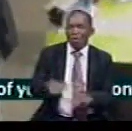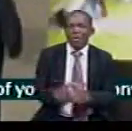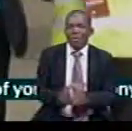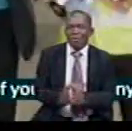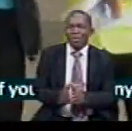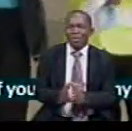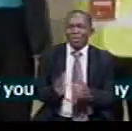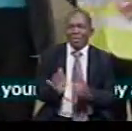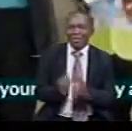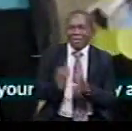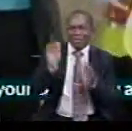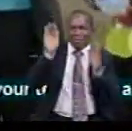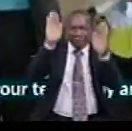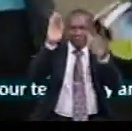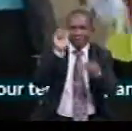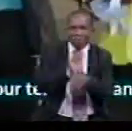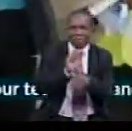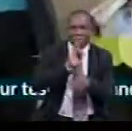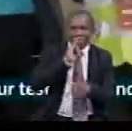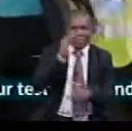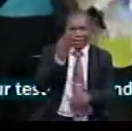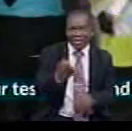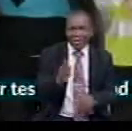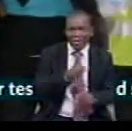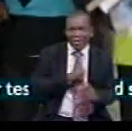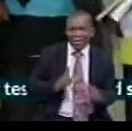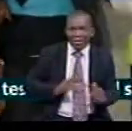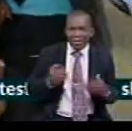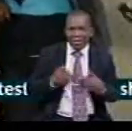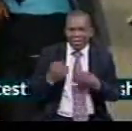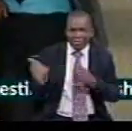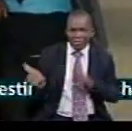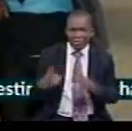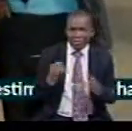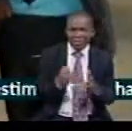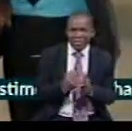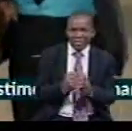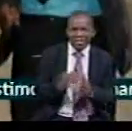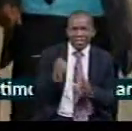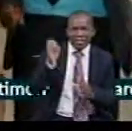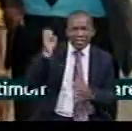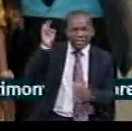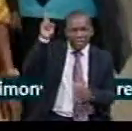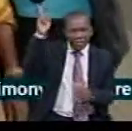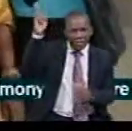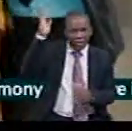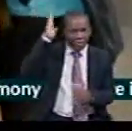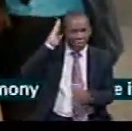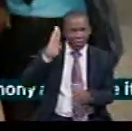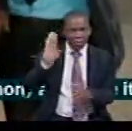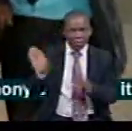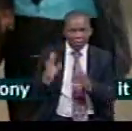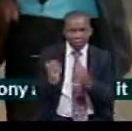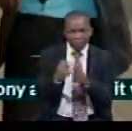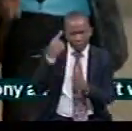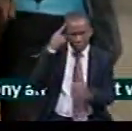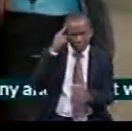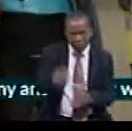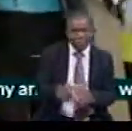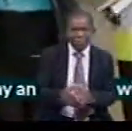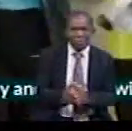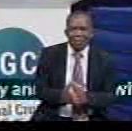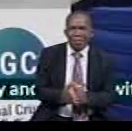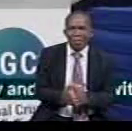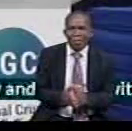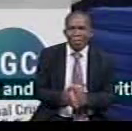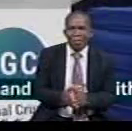it. The Lord has done it. He will do yours for you. He's in our midst to share